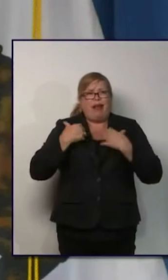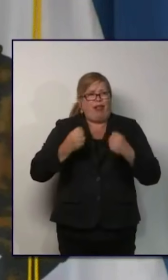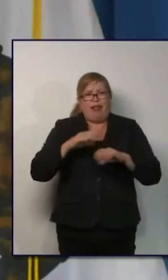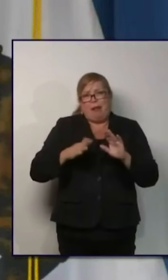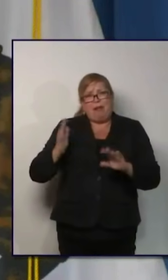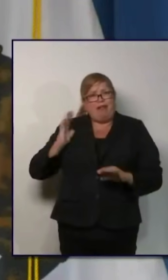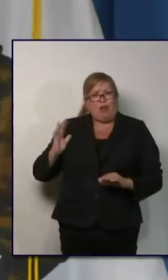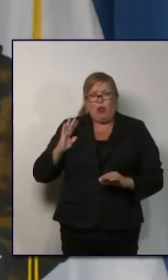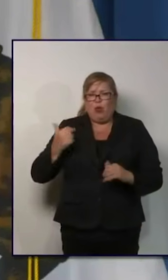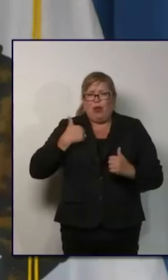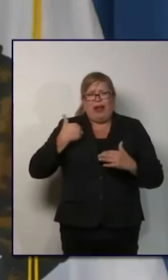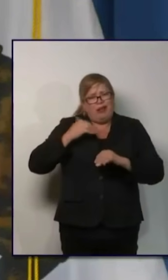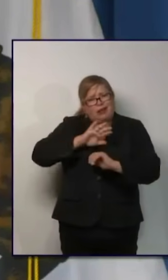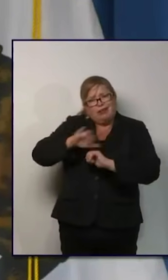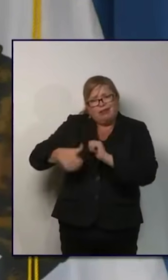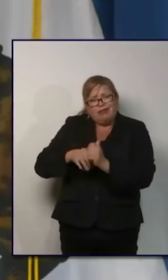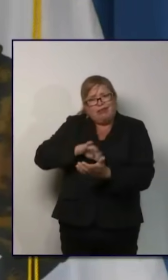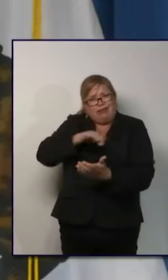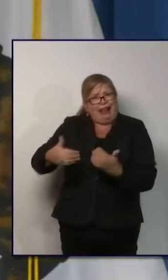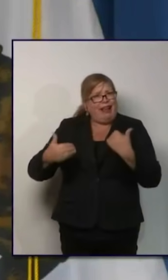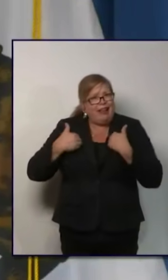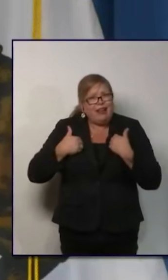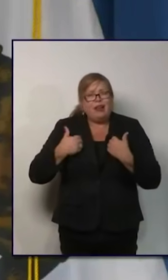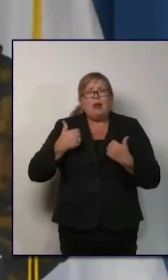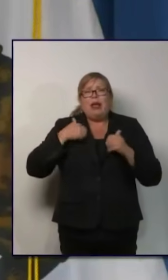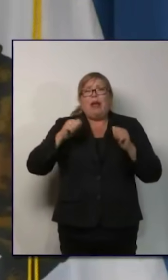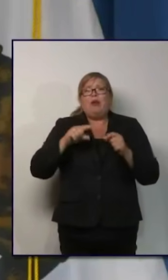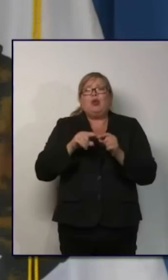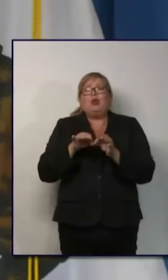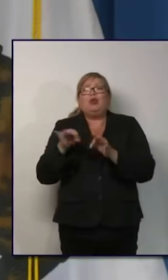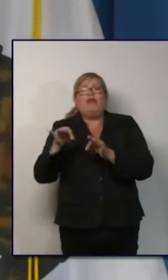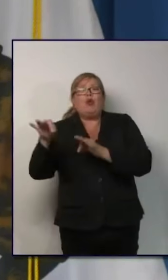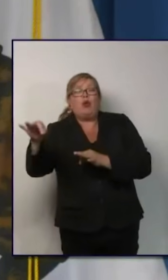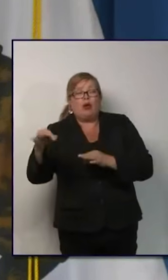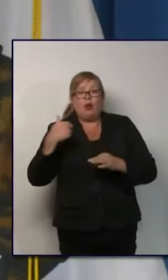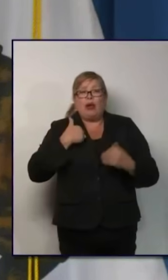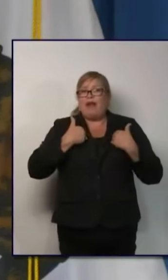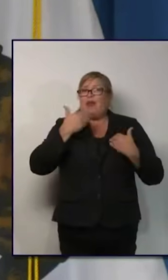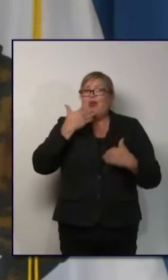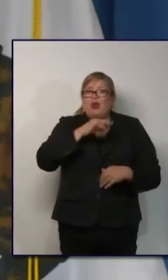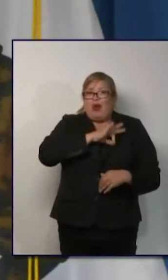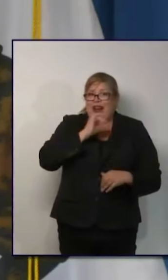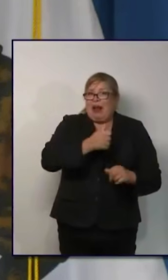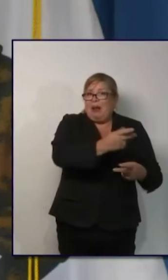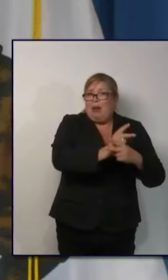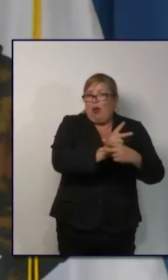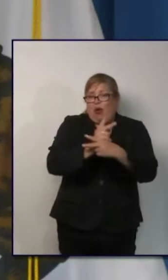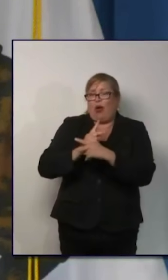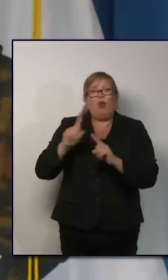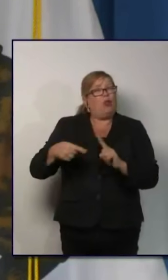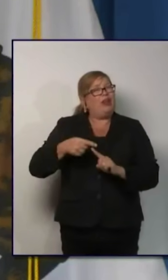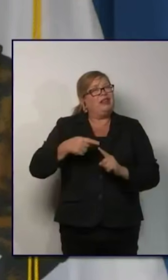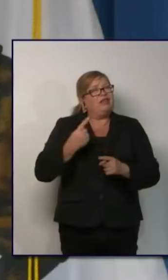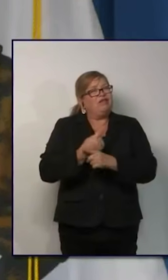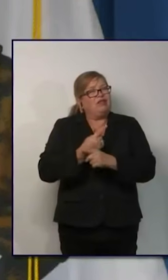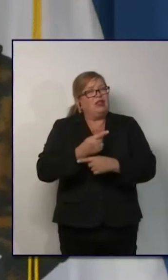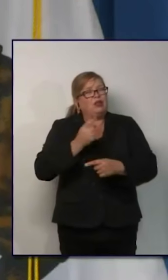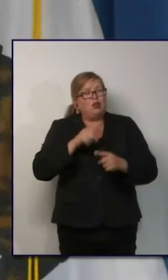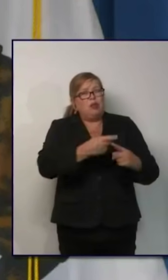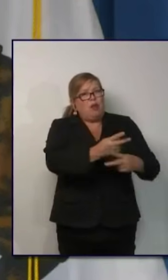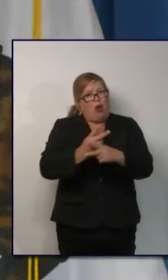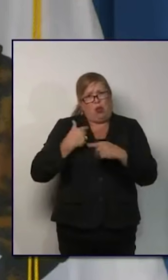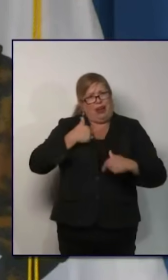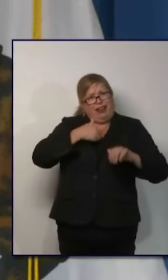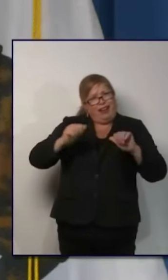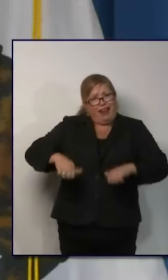more ample reserves and more capacity for deferrals, the ability to borrow where it's appropriate under these circumstances. But